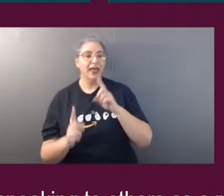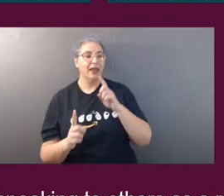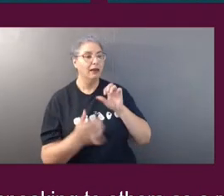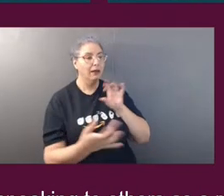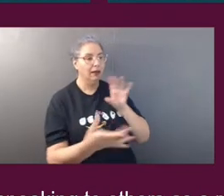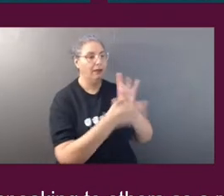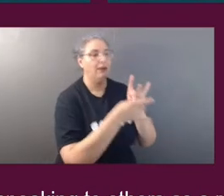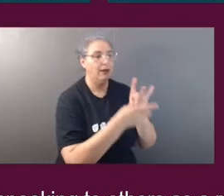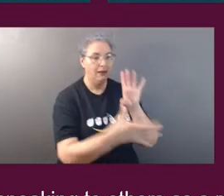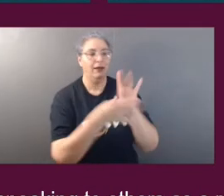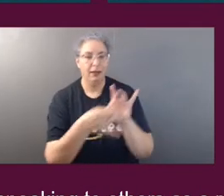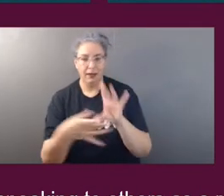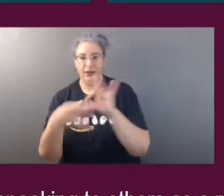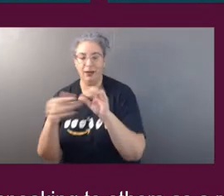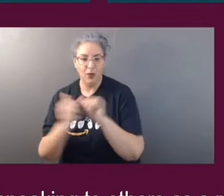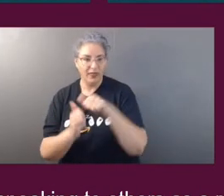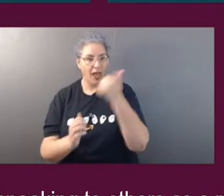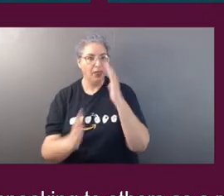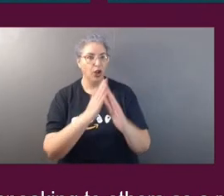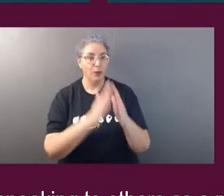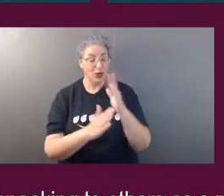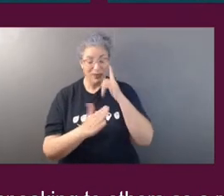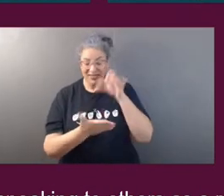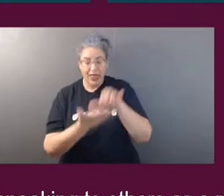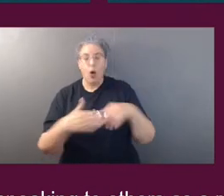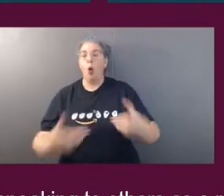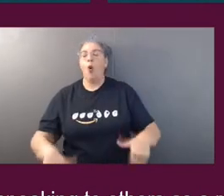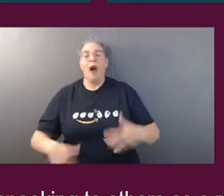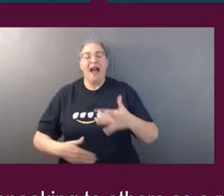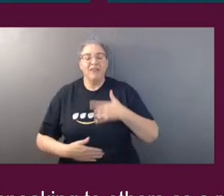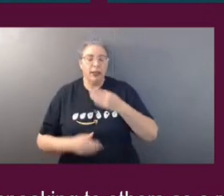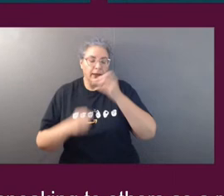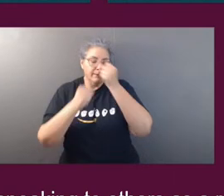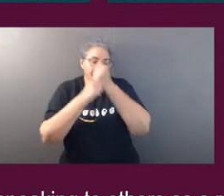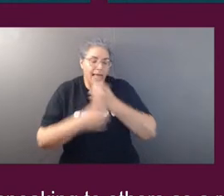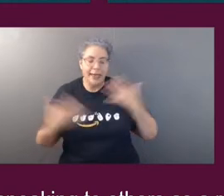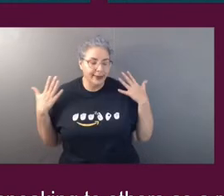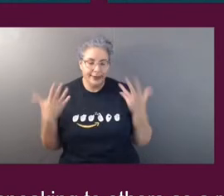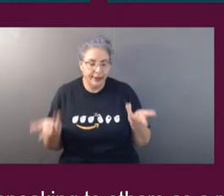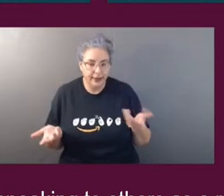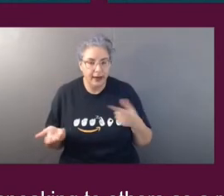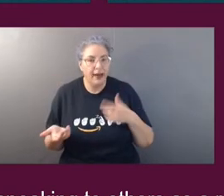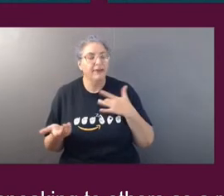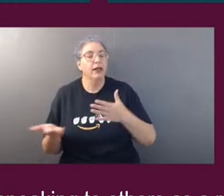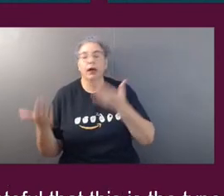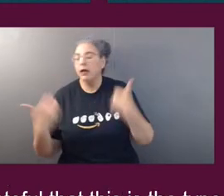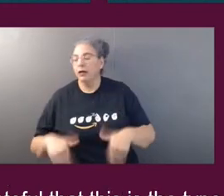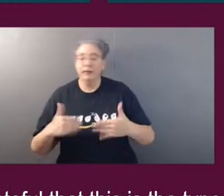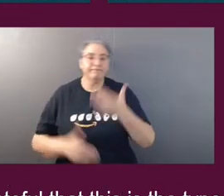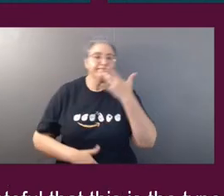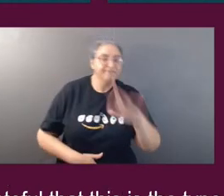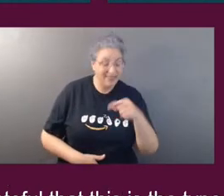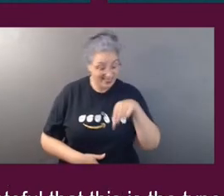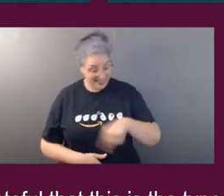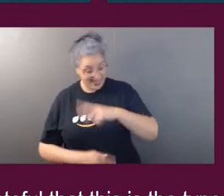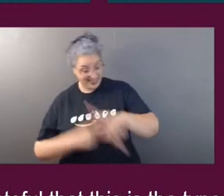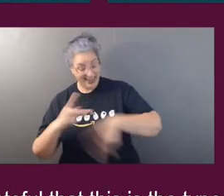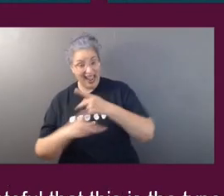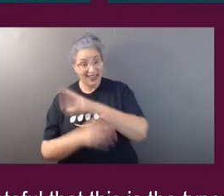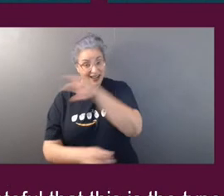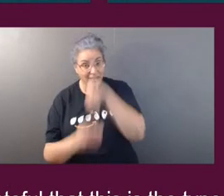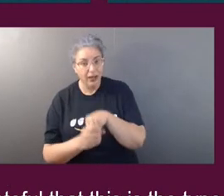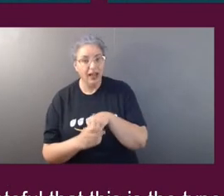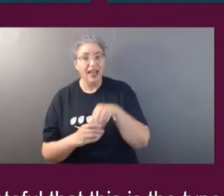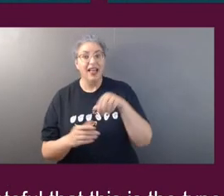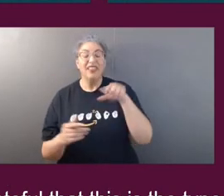a result, it is such a blessing. I'm so grateful that this is the type of